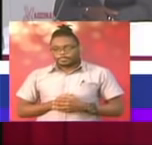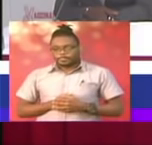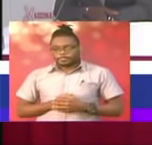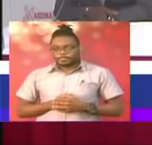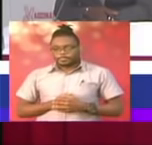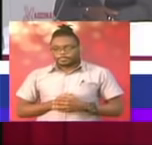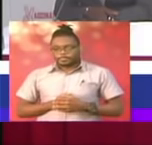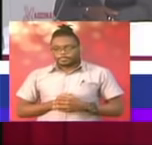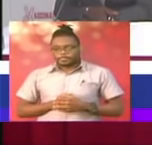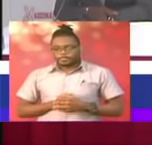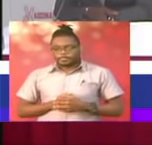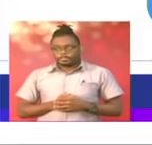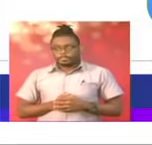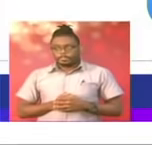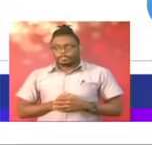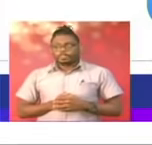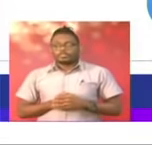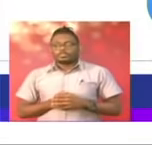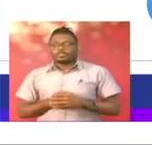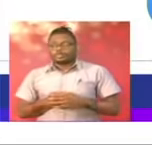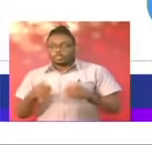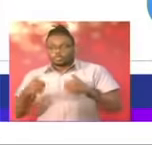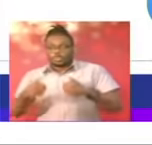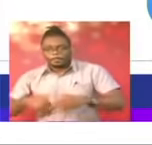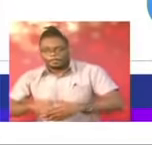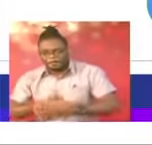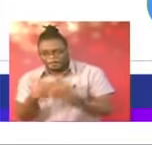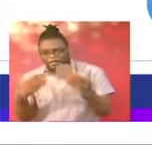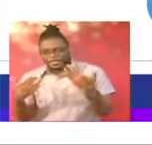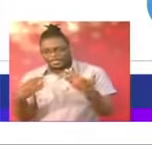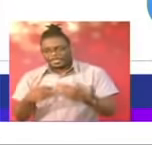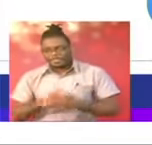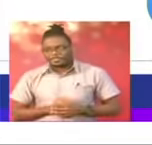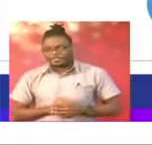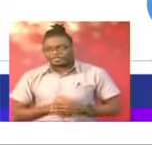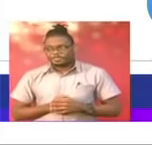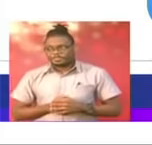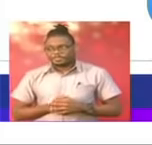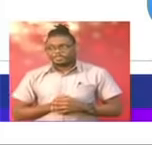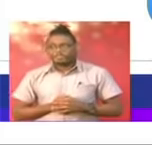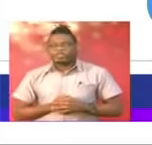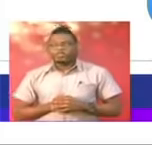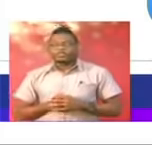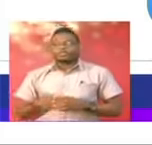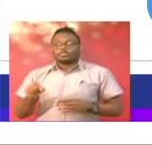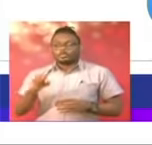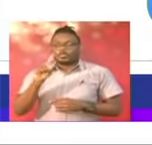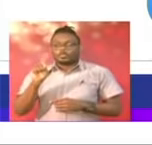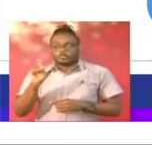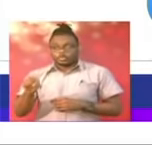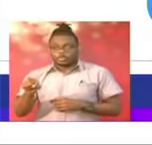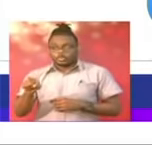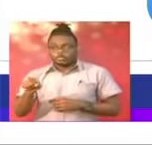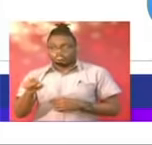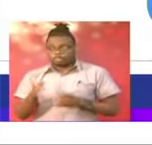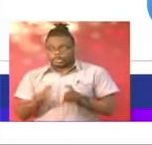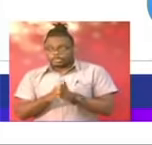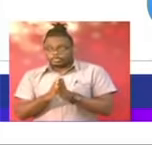Good morning, everyone. Rihanna McKenzie from Newsday here. My two questions this morning are actually from the general